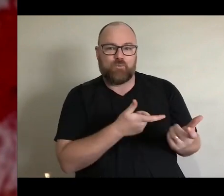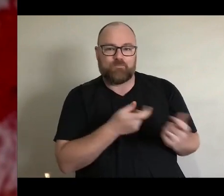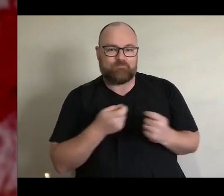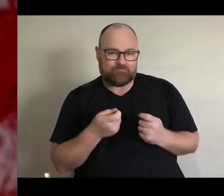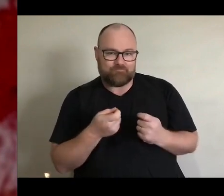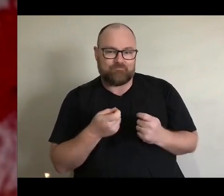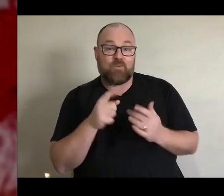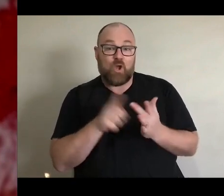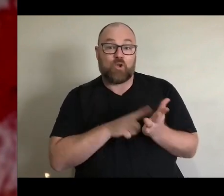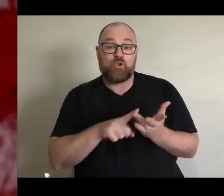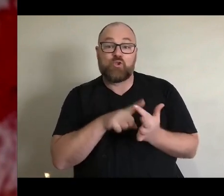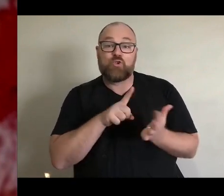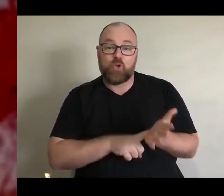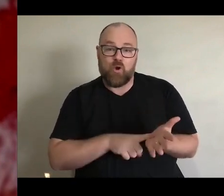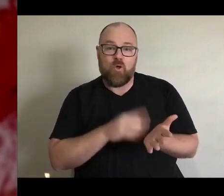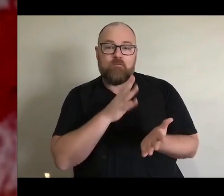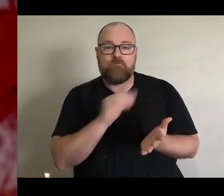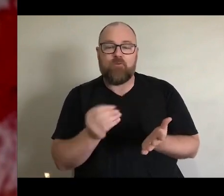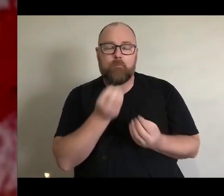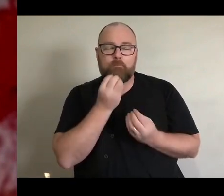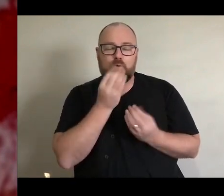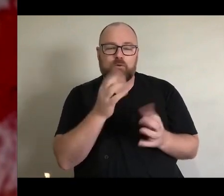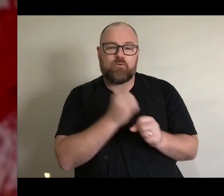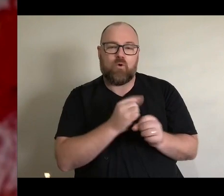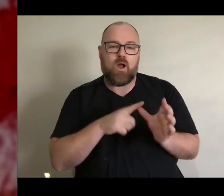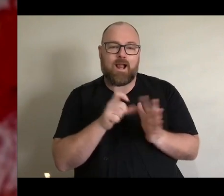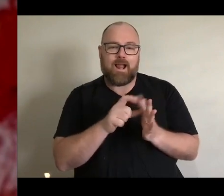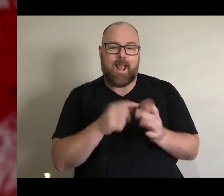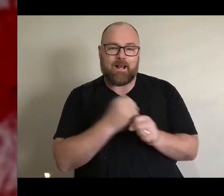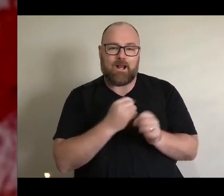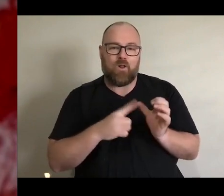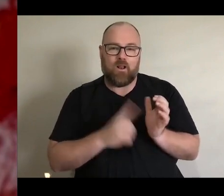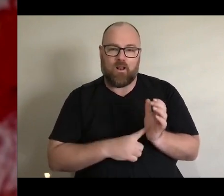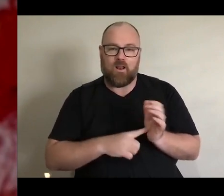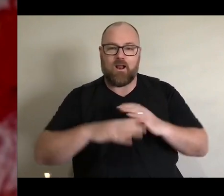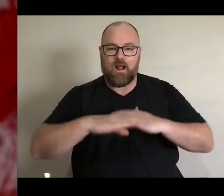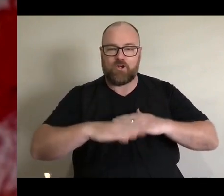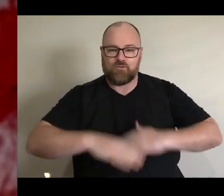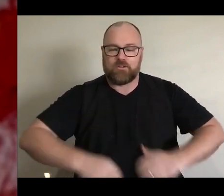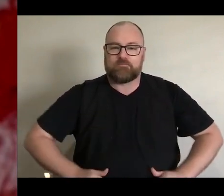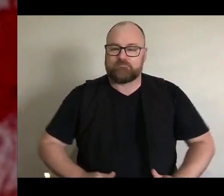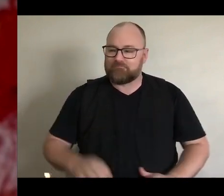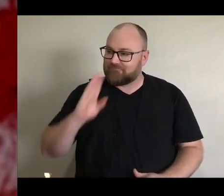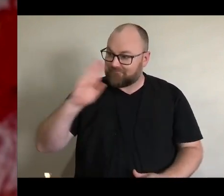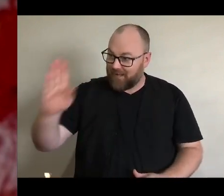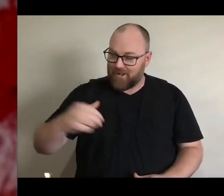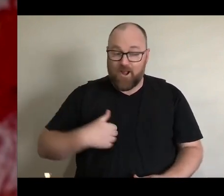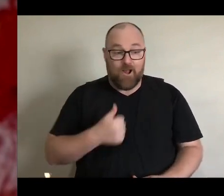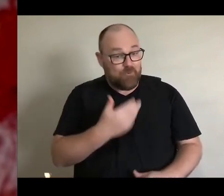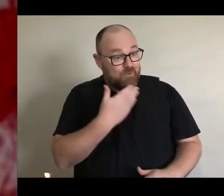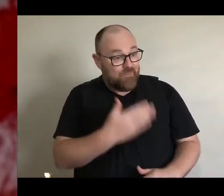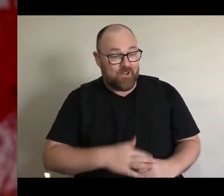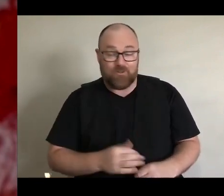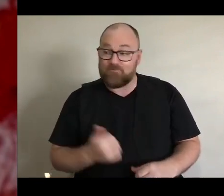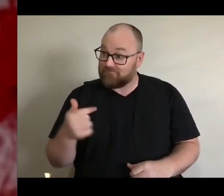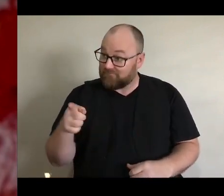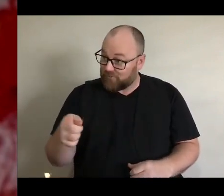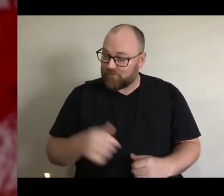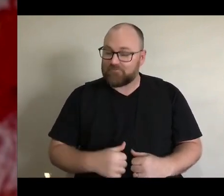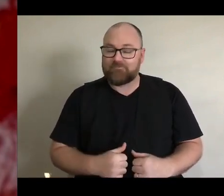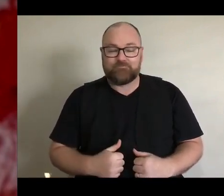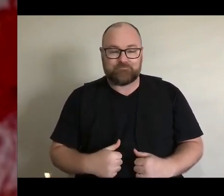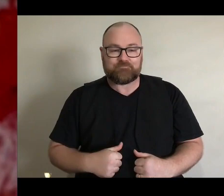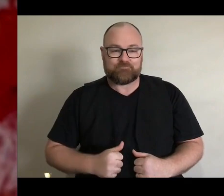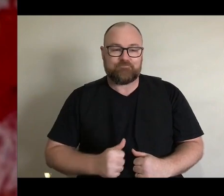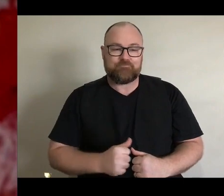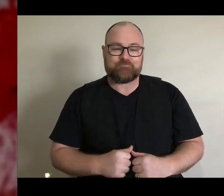us from the beautiful Gadigal country. Joel, how are you? Yeah, I'm good. Thank you. How are you? I'm very well. Thank you so